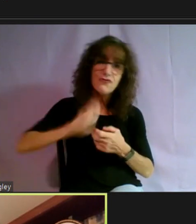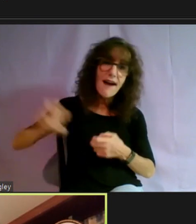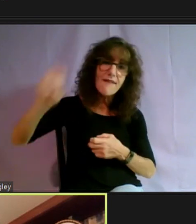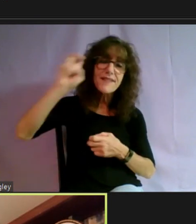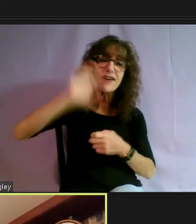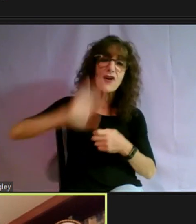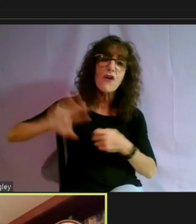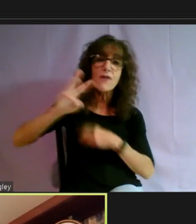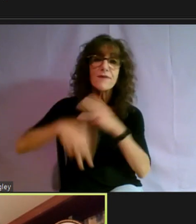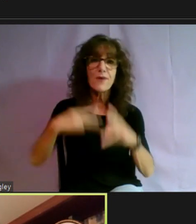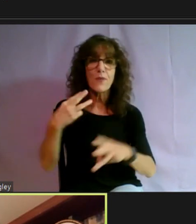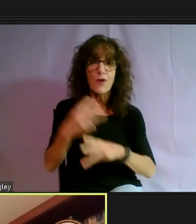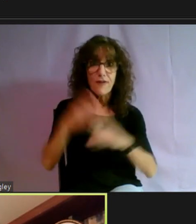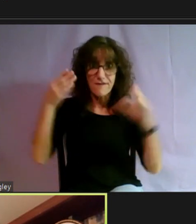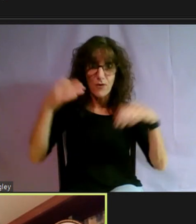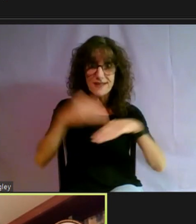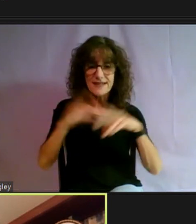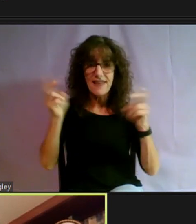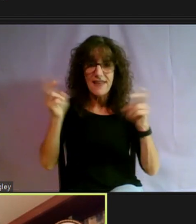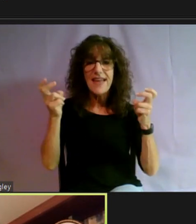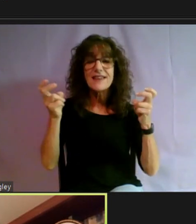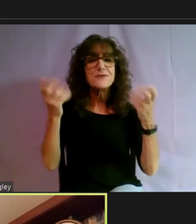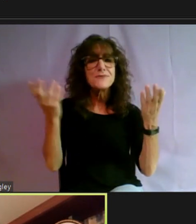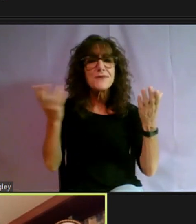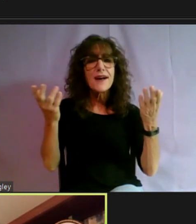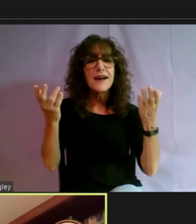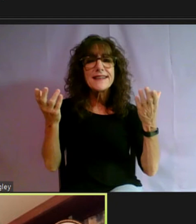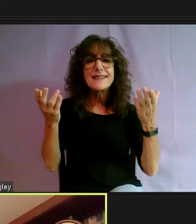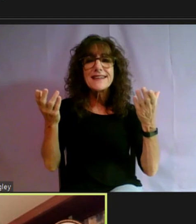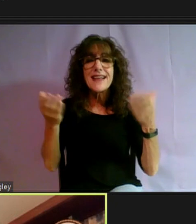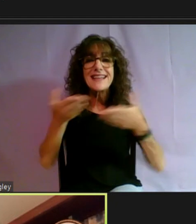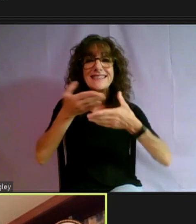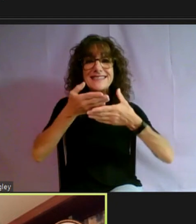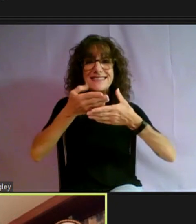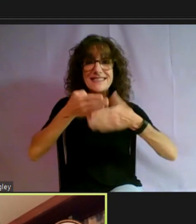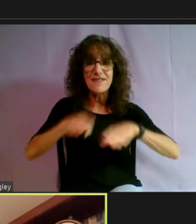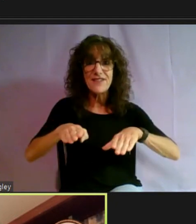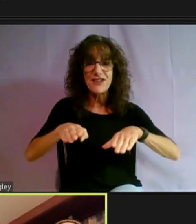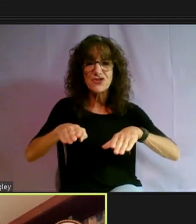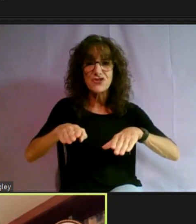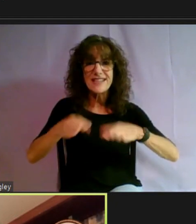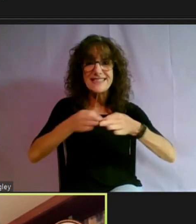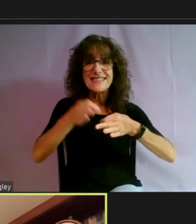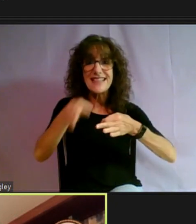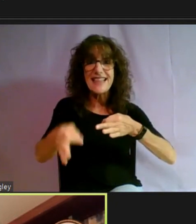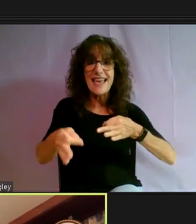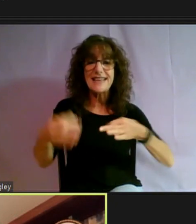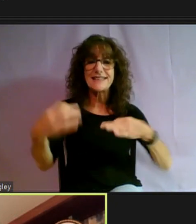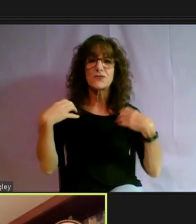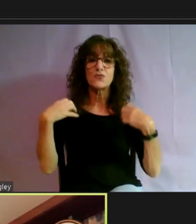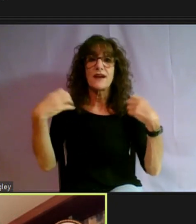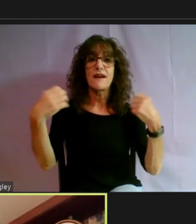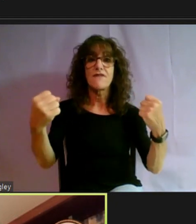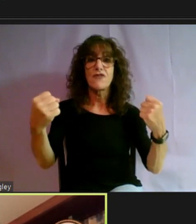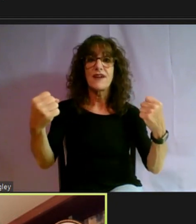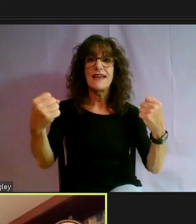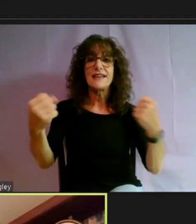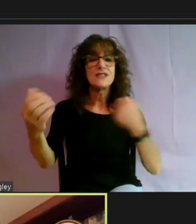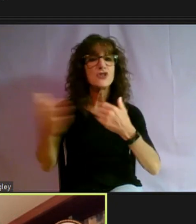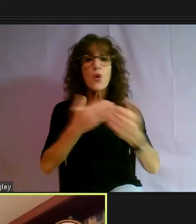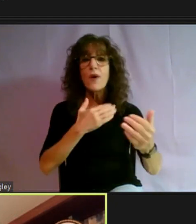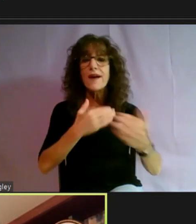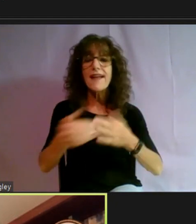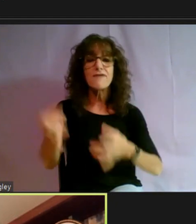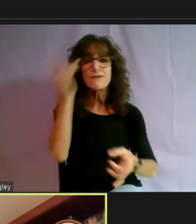this issue was division delays recovery. So whatever the disaster